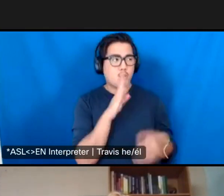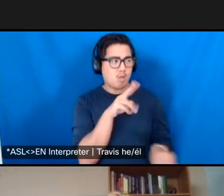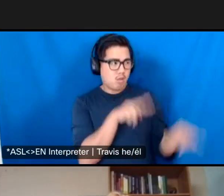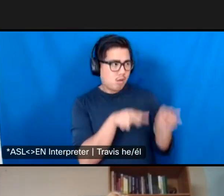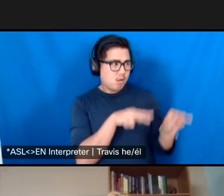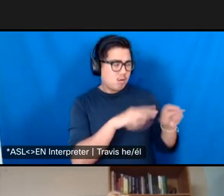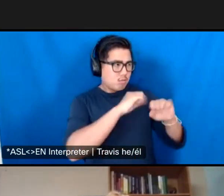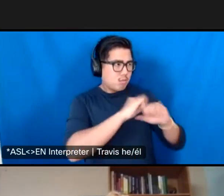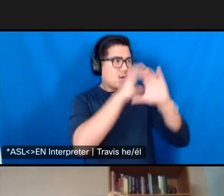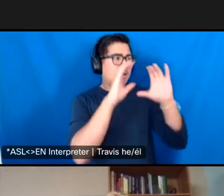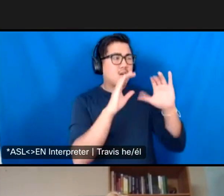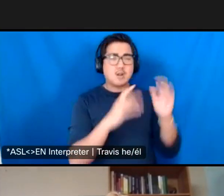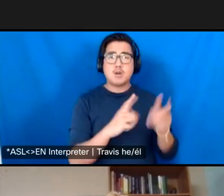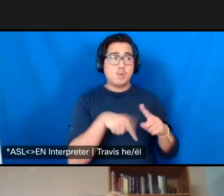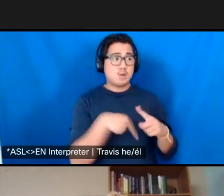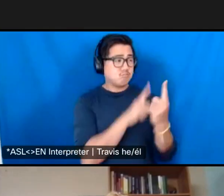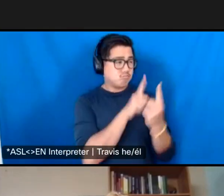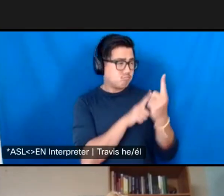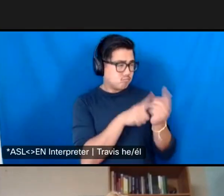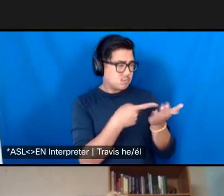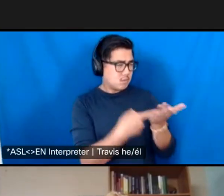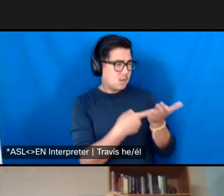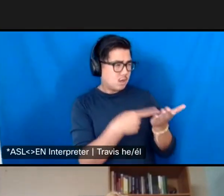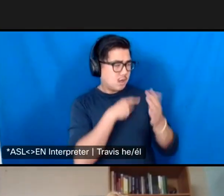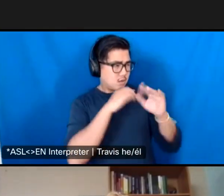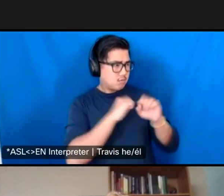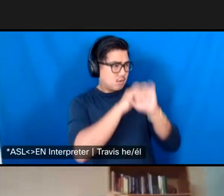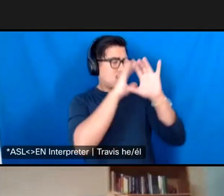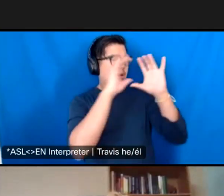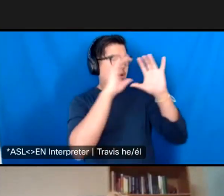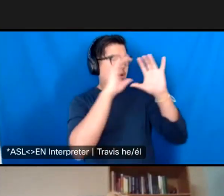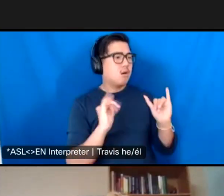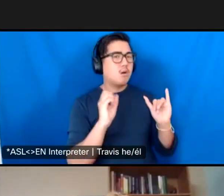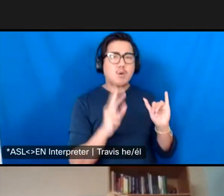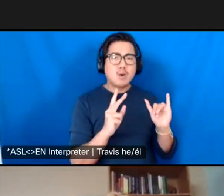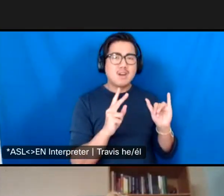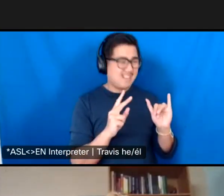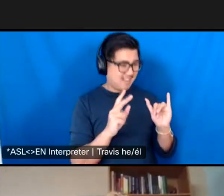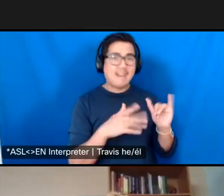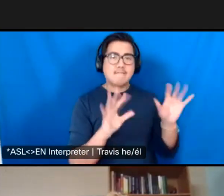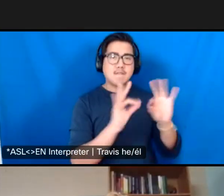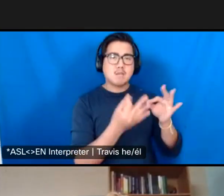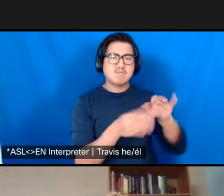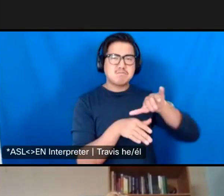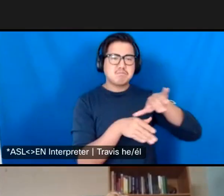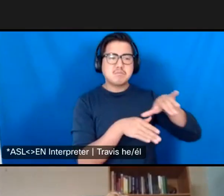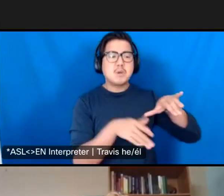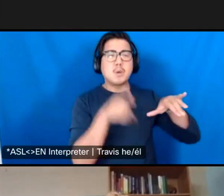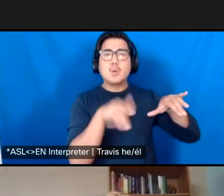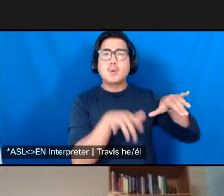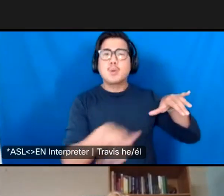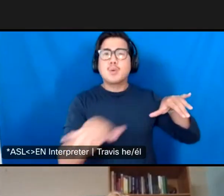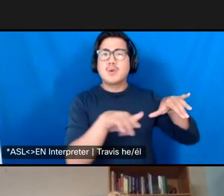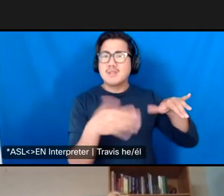After we've done that work, and sometimes simultaneously, we also look at what is right outside that immediate family, right? Which